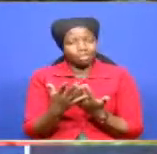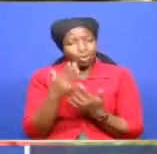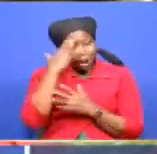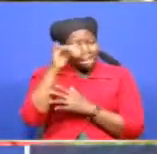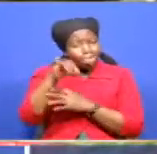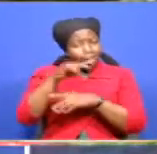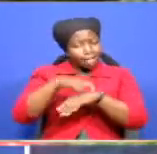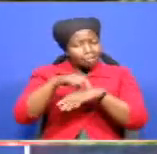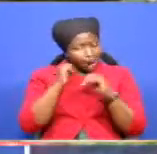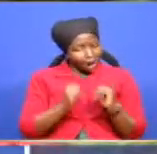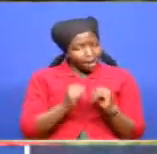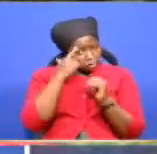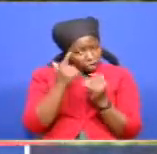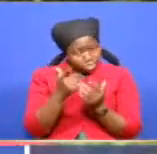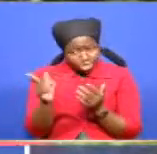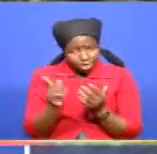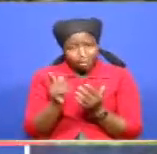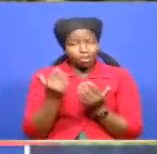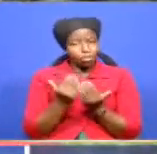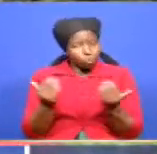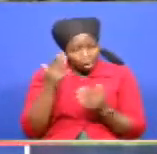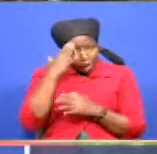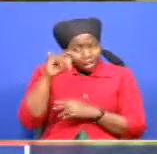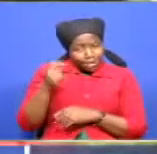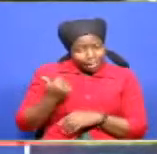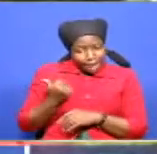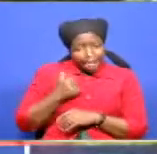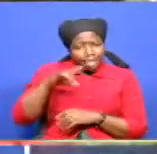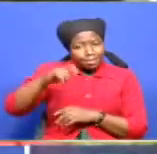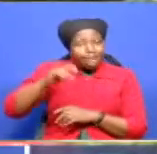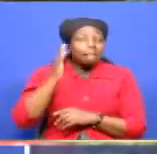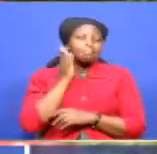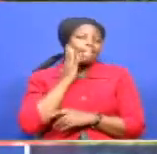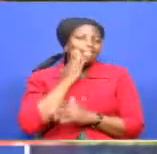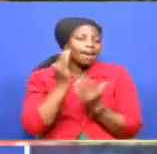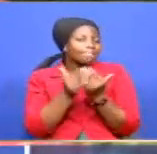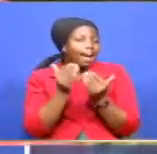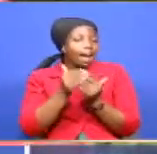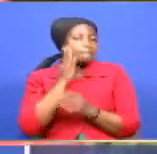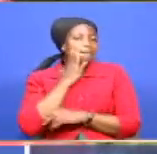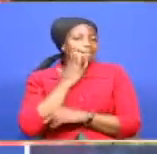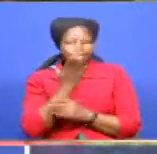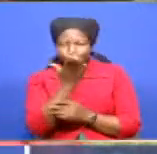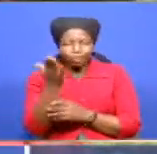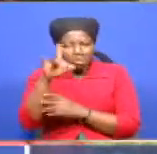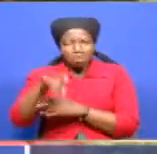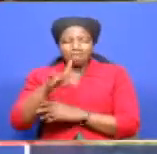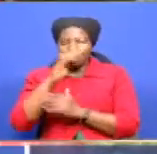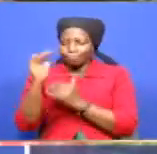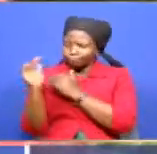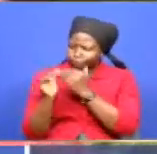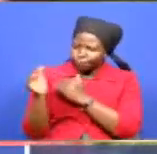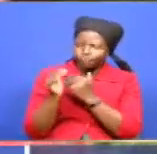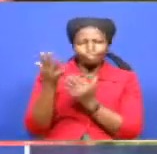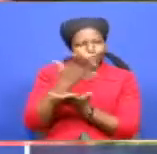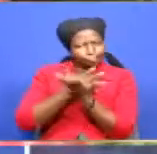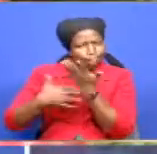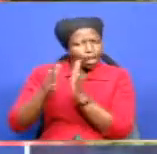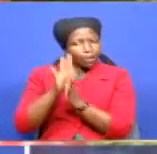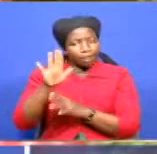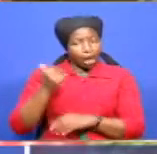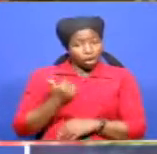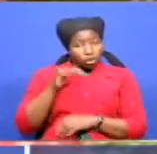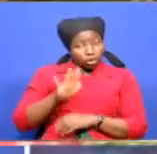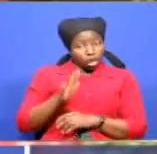because these girls need mother care. The mothers should be close to their daughters. Because all